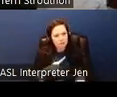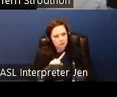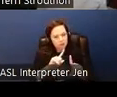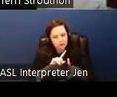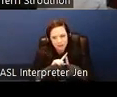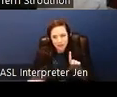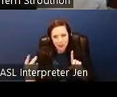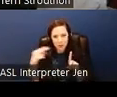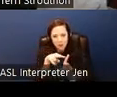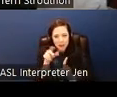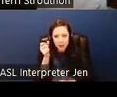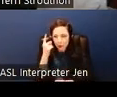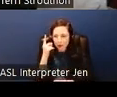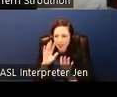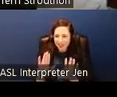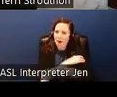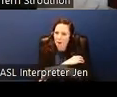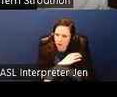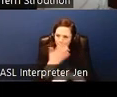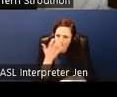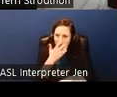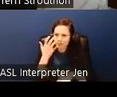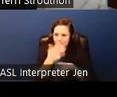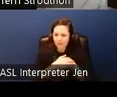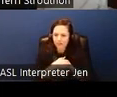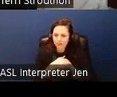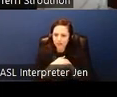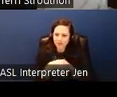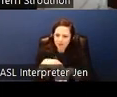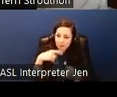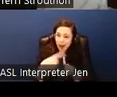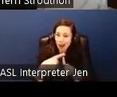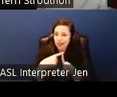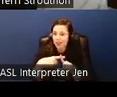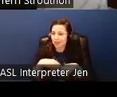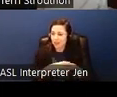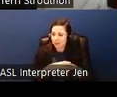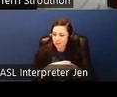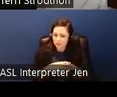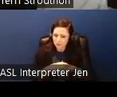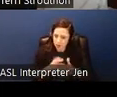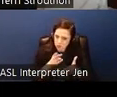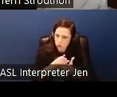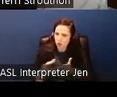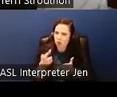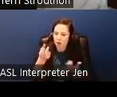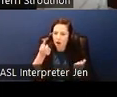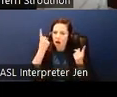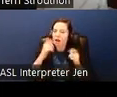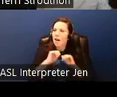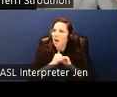it, and a much more powerful and enriching and truthful way of understanding how is it that we get to who we